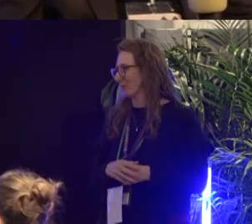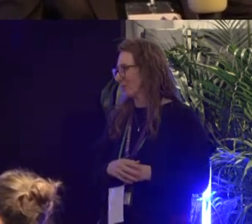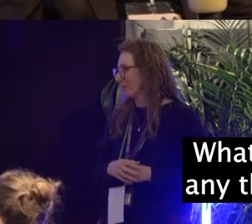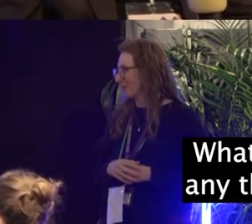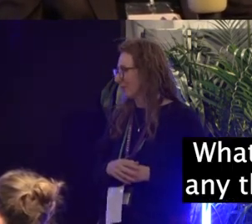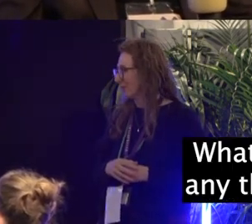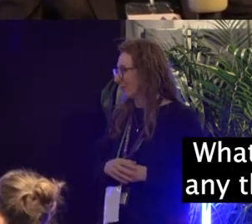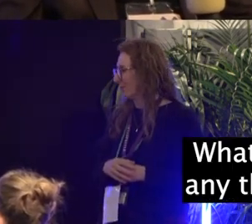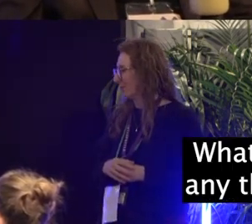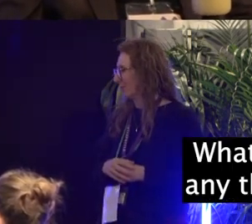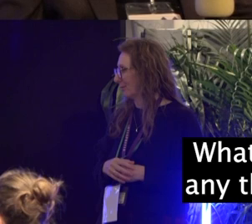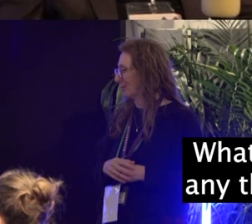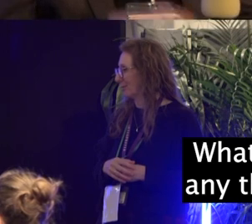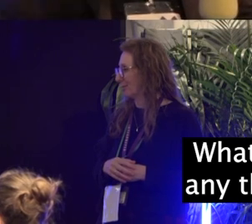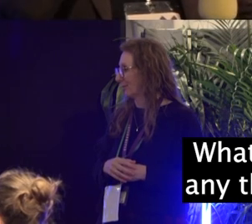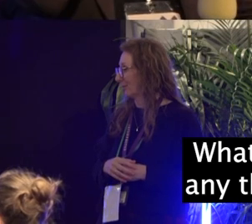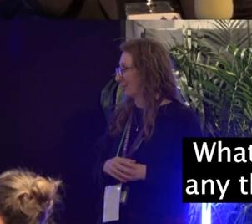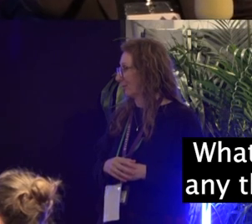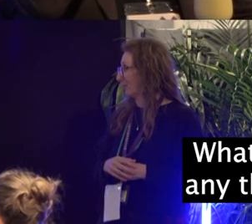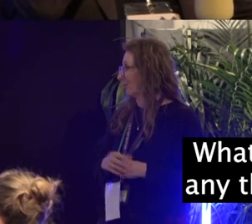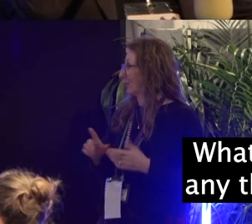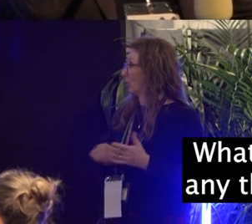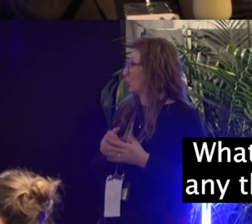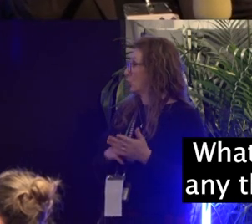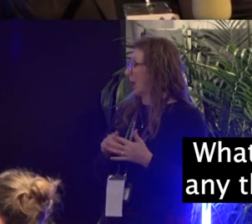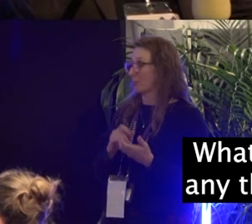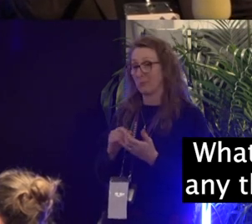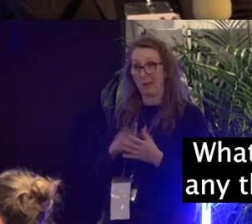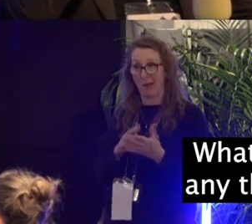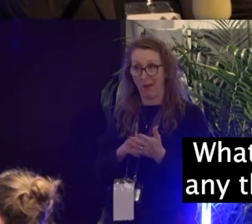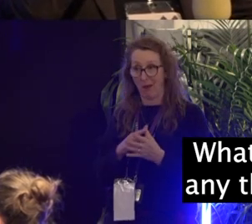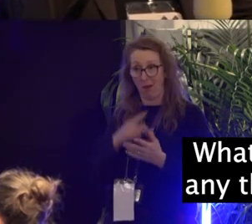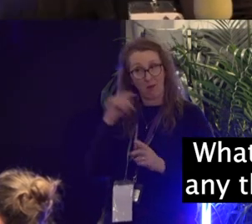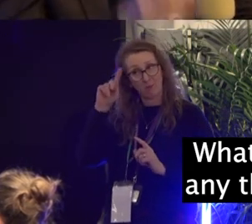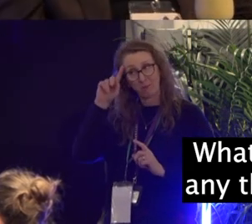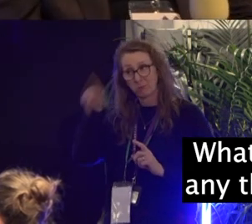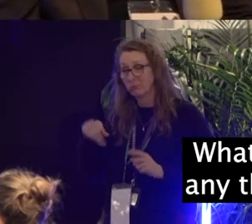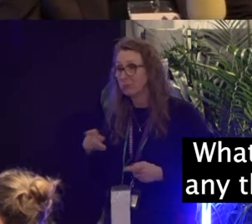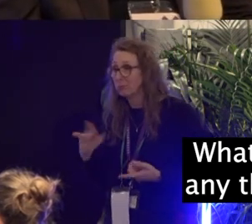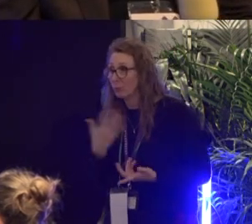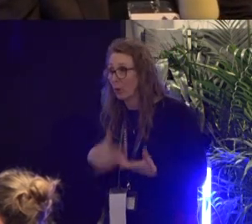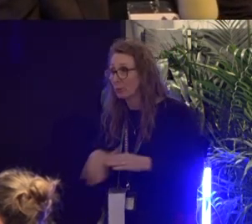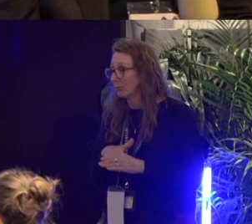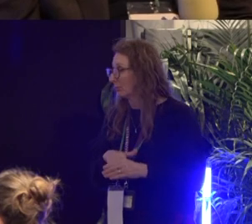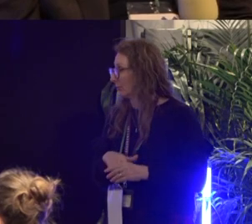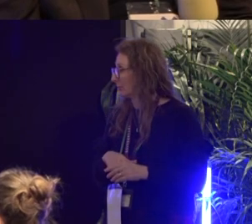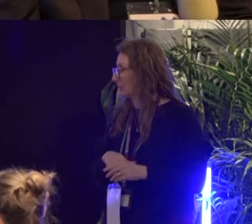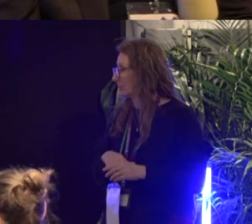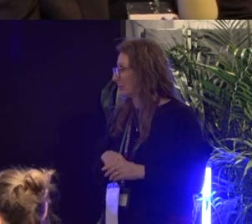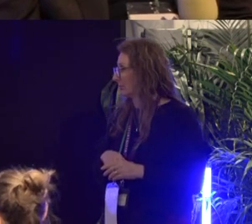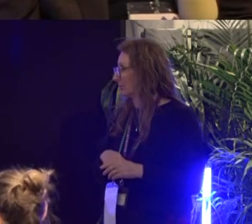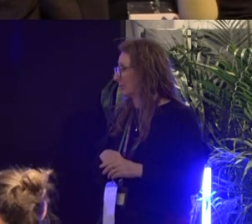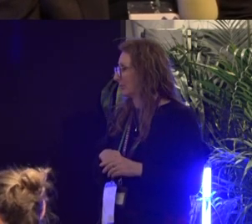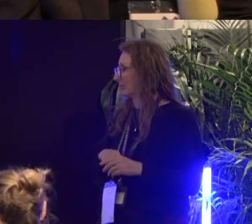It is incredible. What do like James and Anna, do either of you have any thoughts on what we've spoken about? The existential stuff,